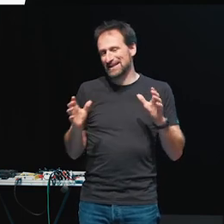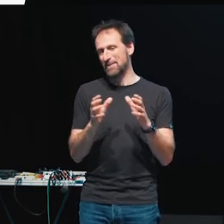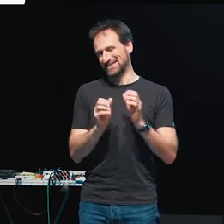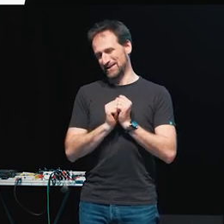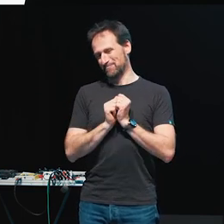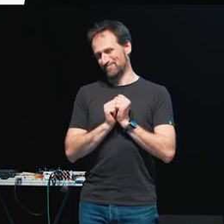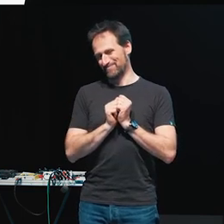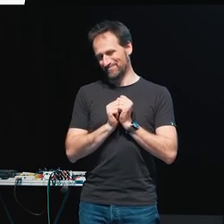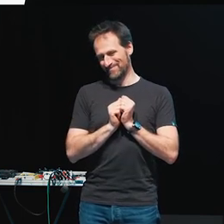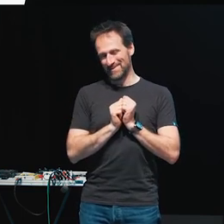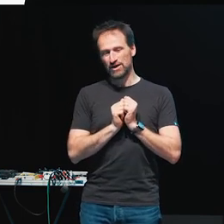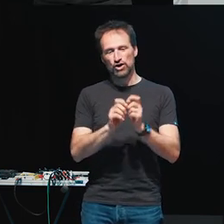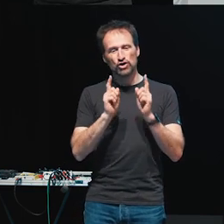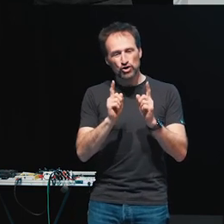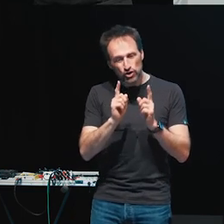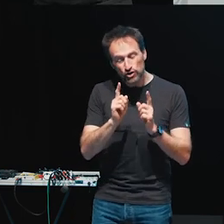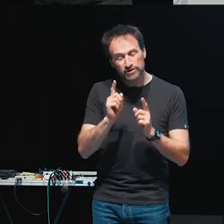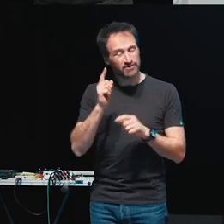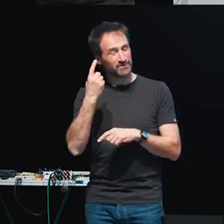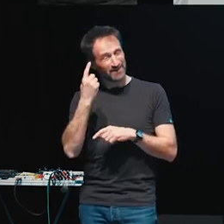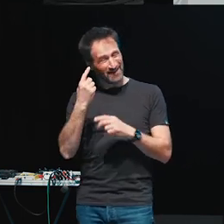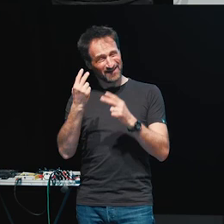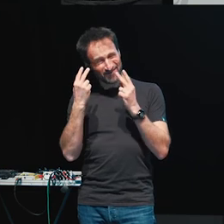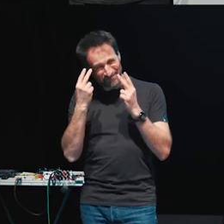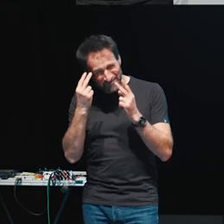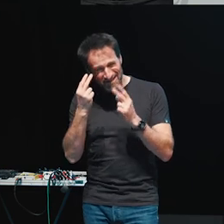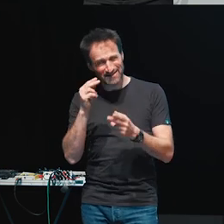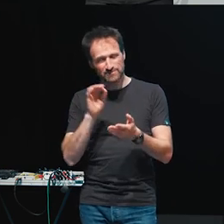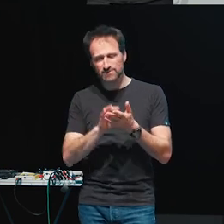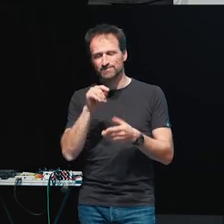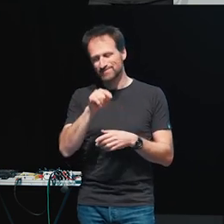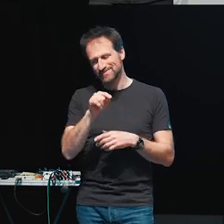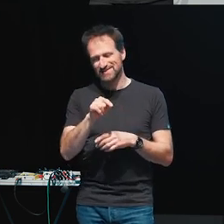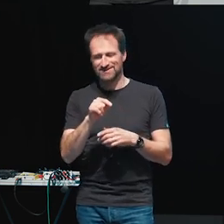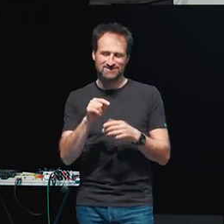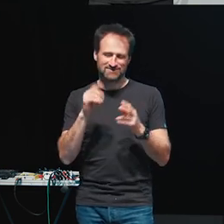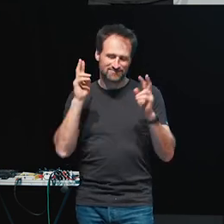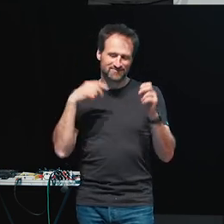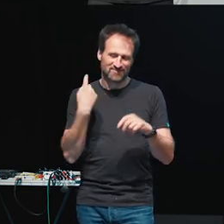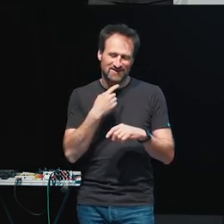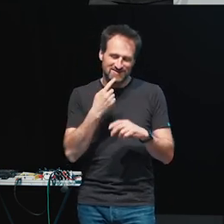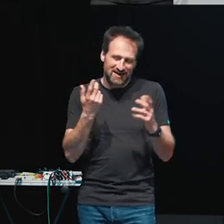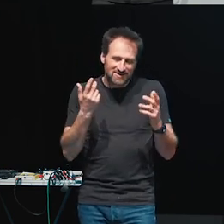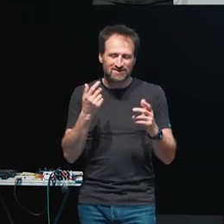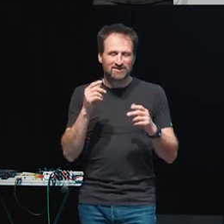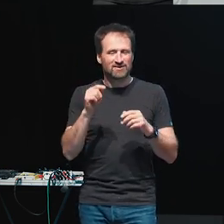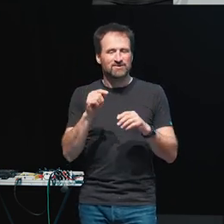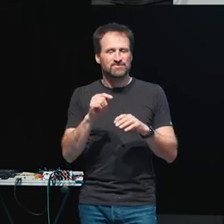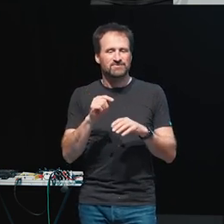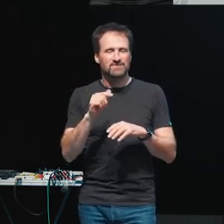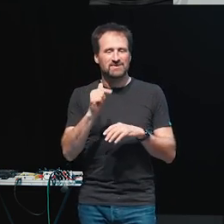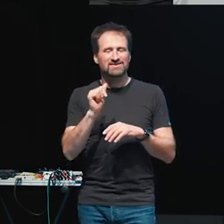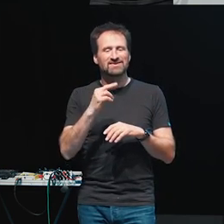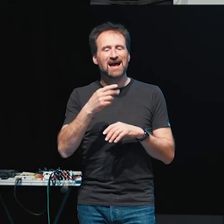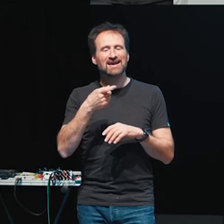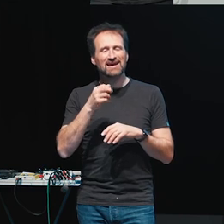And one of the most important concepts of this tangerine architecture, as we call it, is, again, divide and conquer,